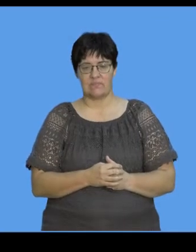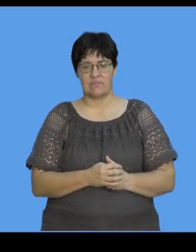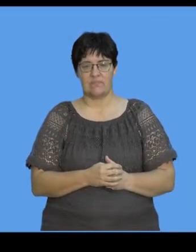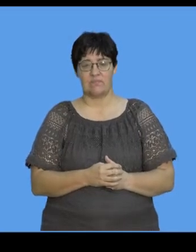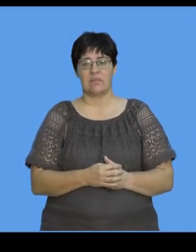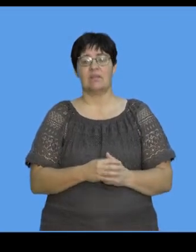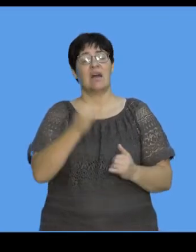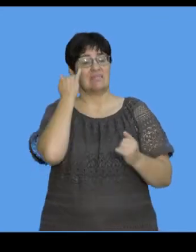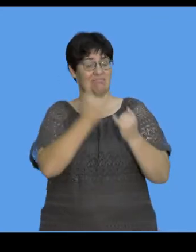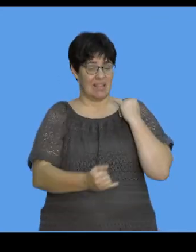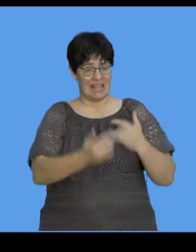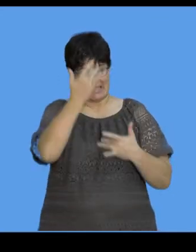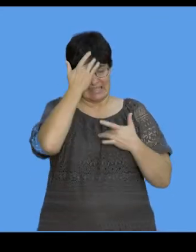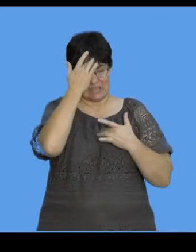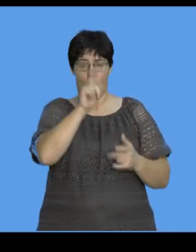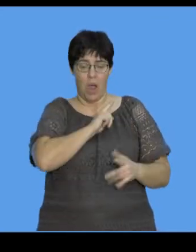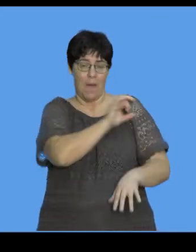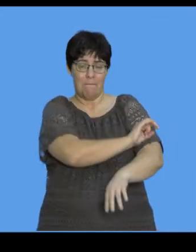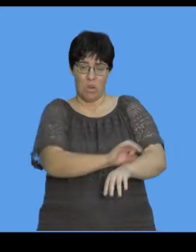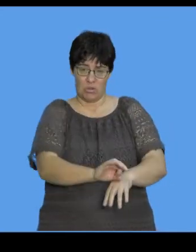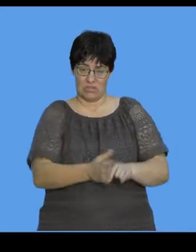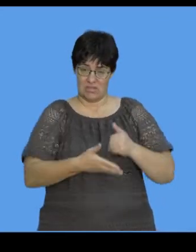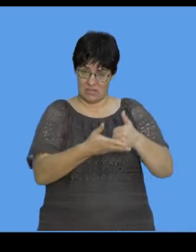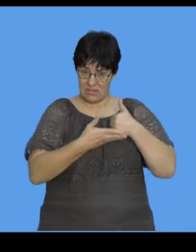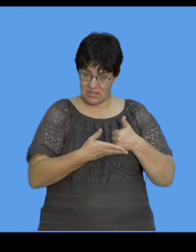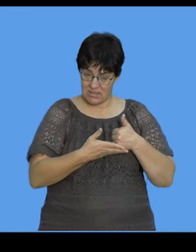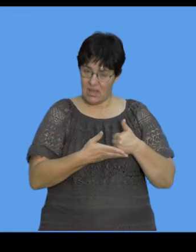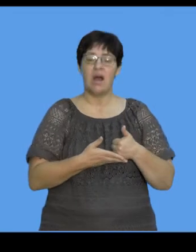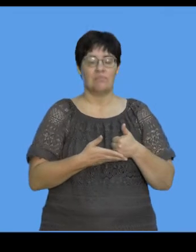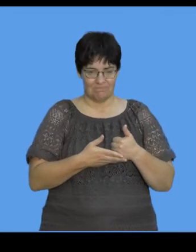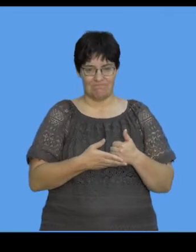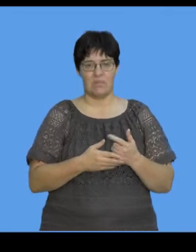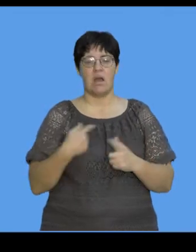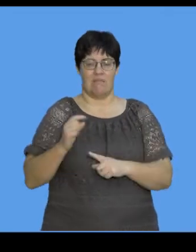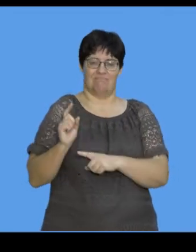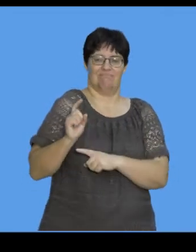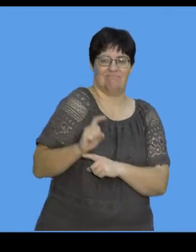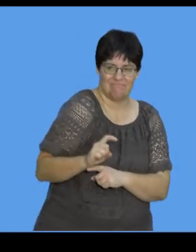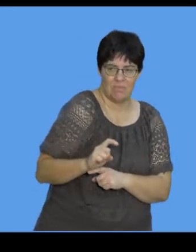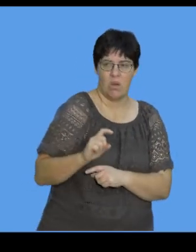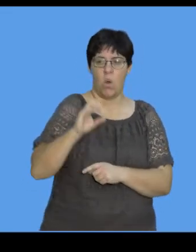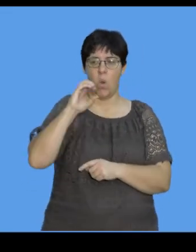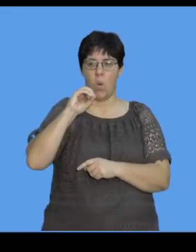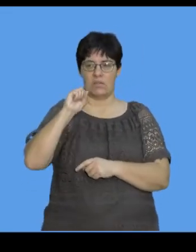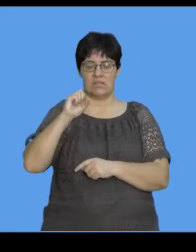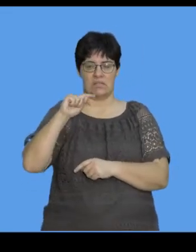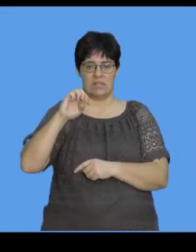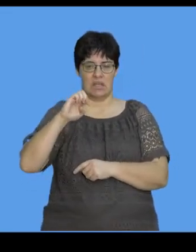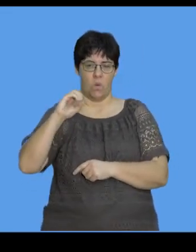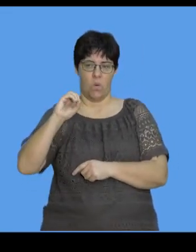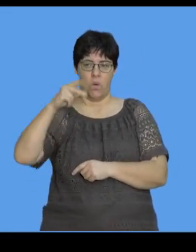Guys, deficiency disease, because it helps with the bones, all right? Again, osteoporosis, and